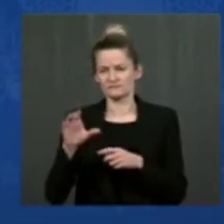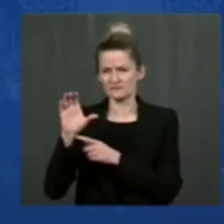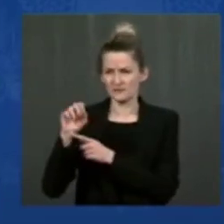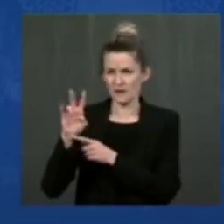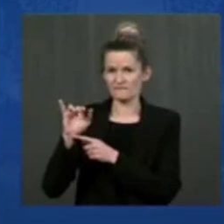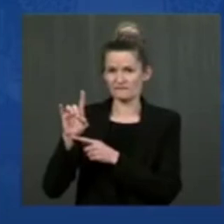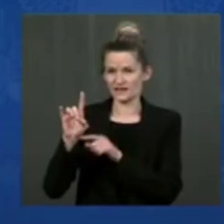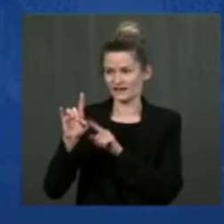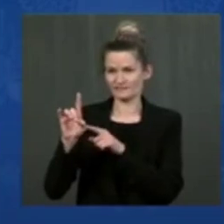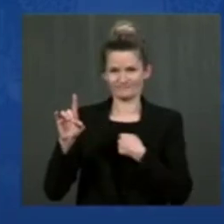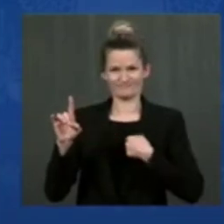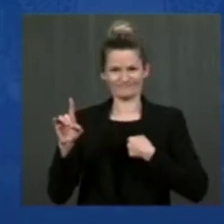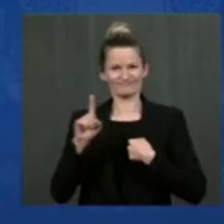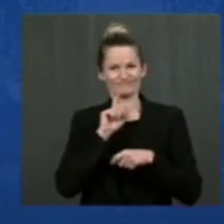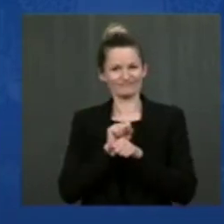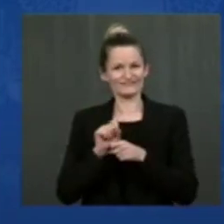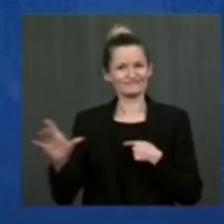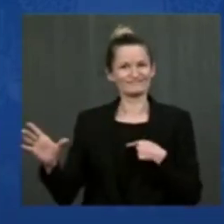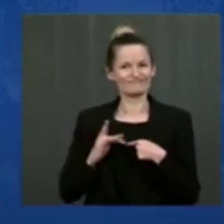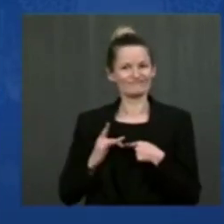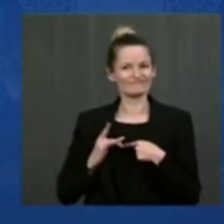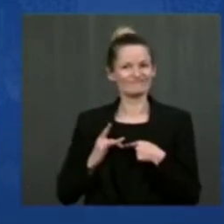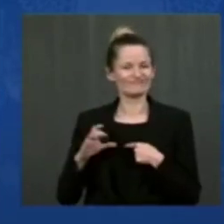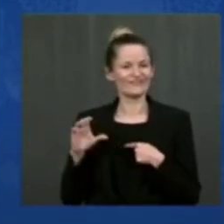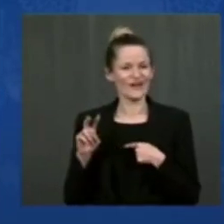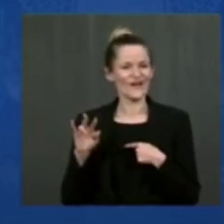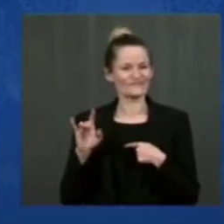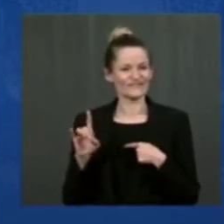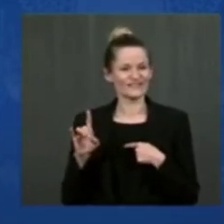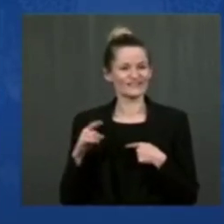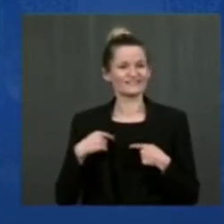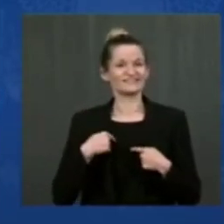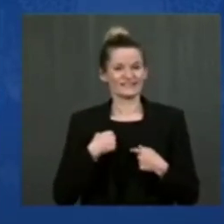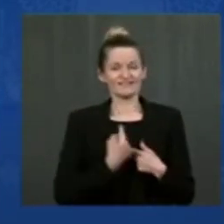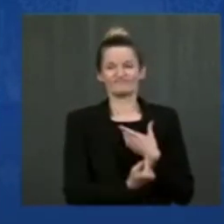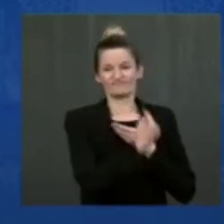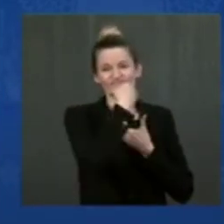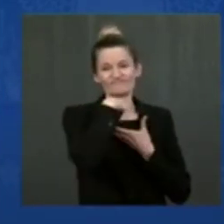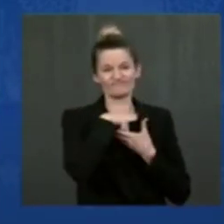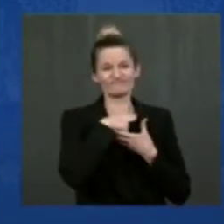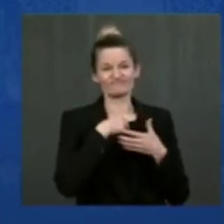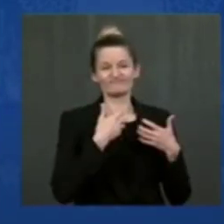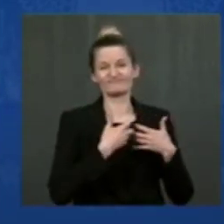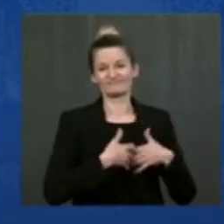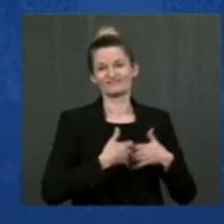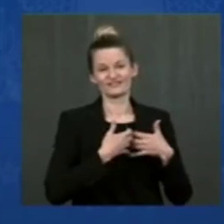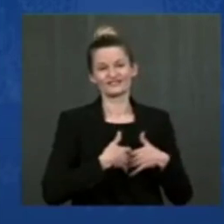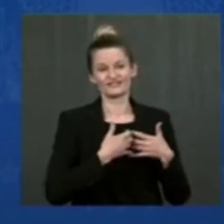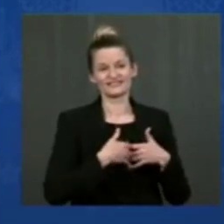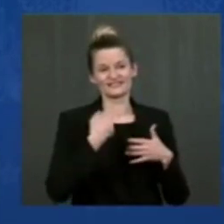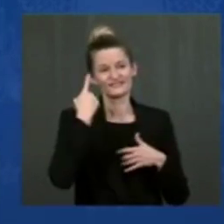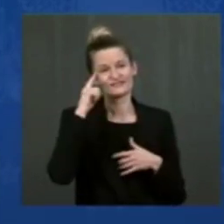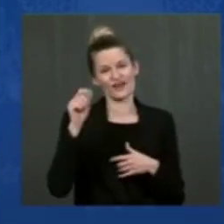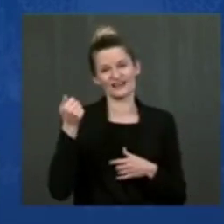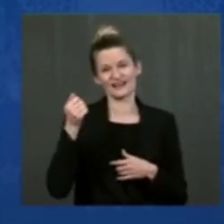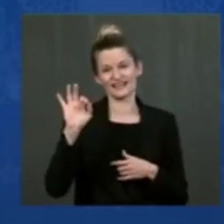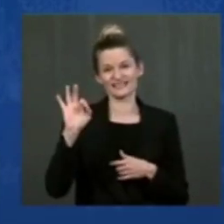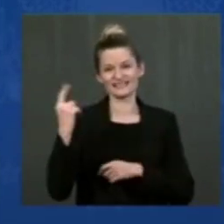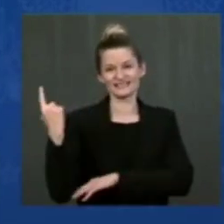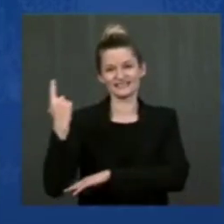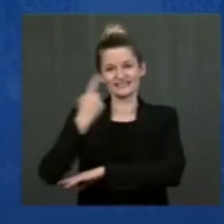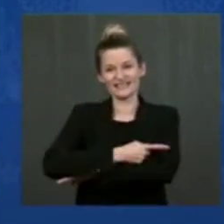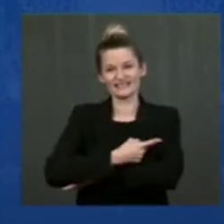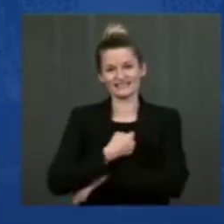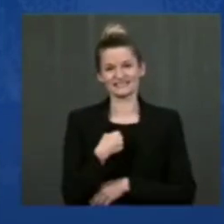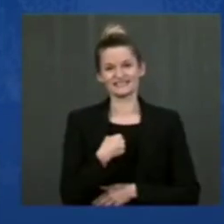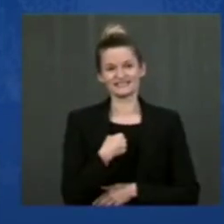how dangerous this pandemic has been for workers like me, who couldn't stay at home and losing my beloved mother to this